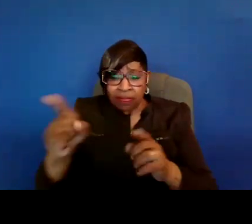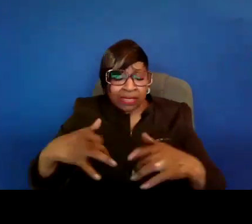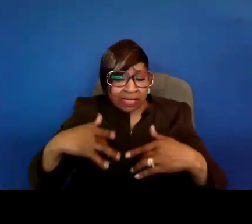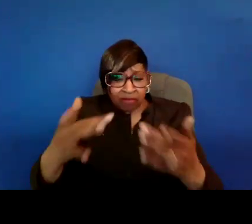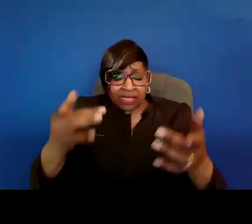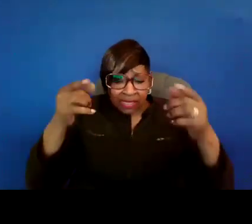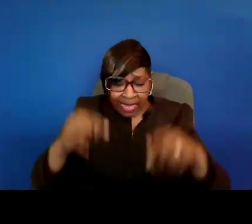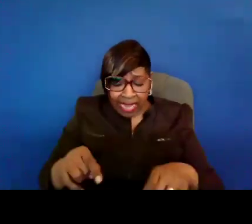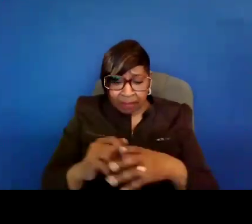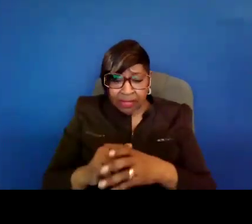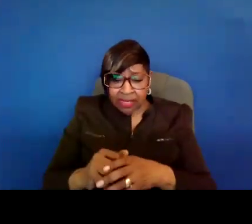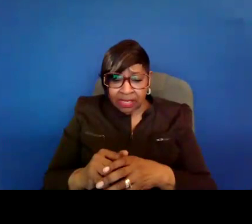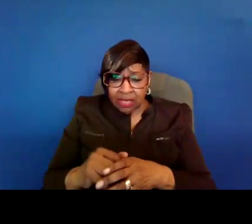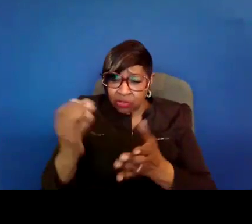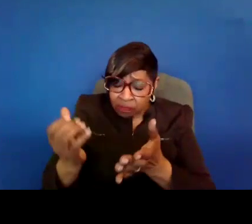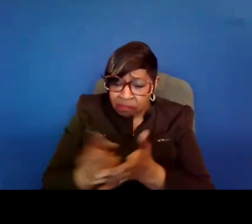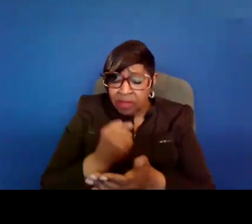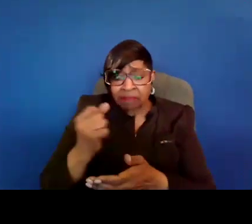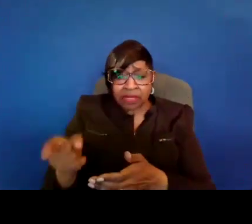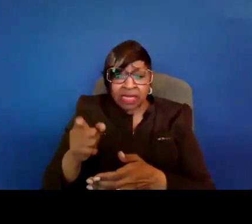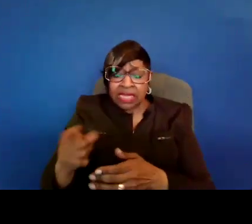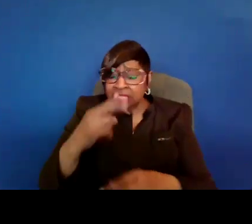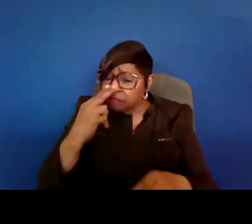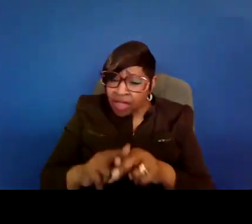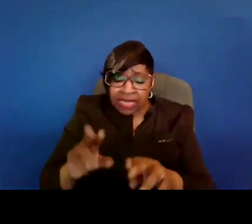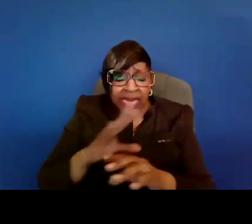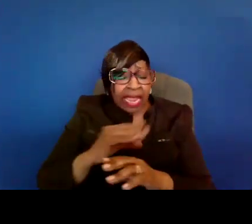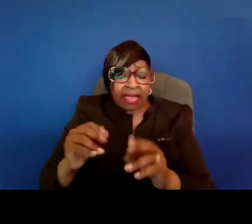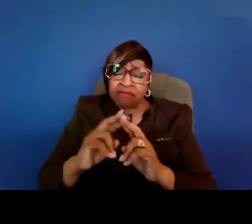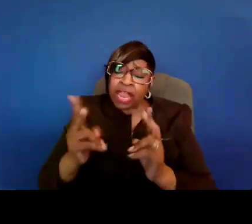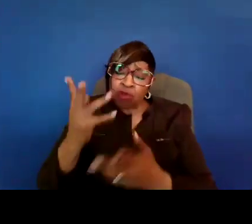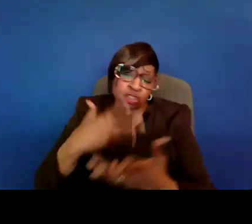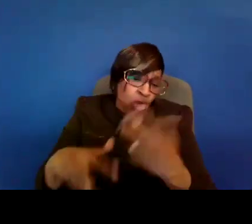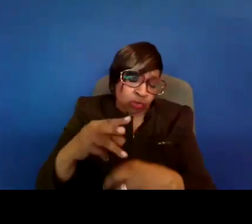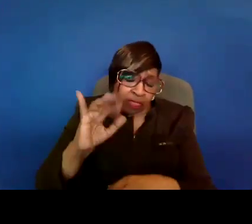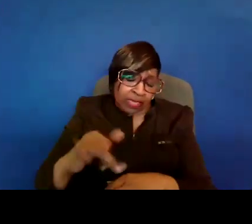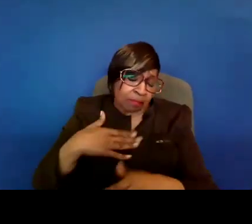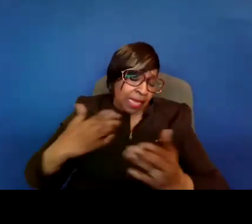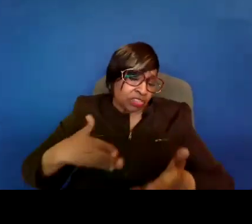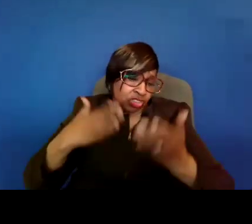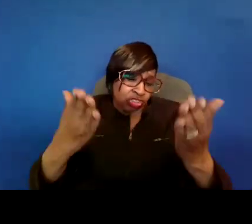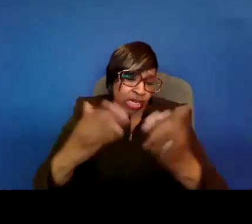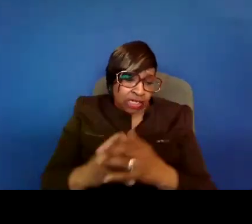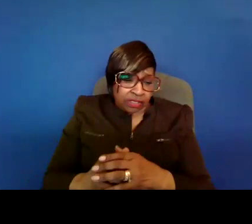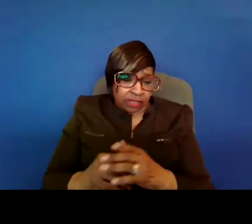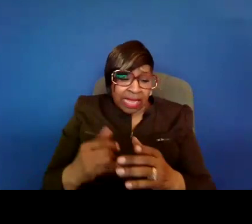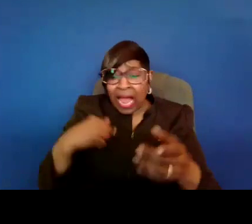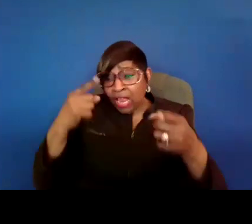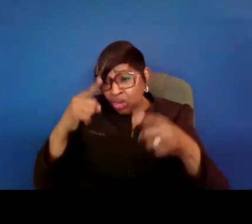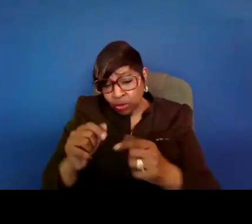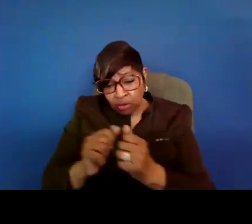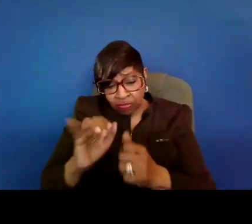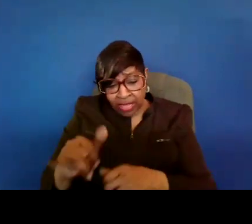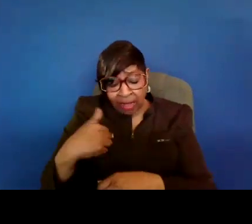as a business meetup, but it's fun and very social. So those would be my suggestions. I agree with that. I mean, I